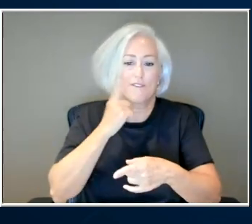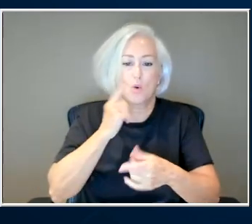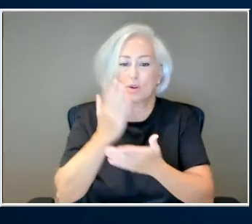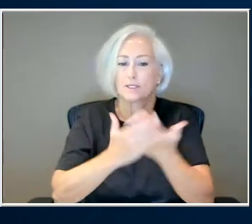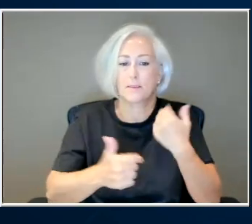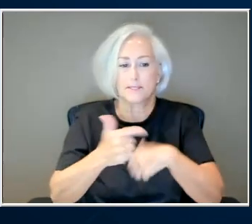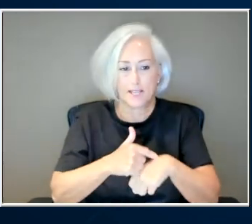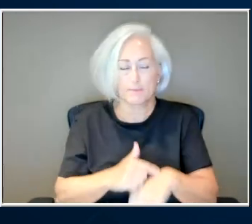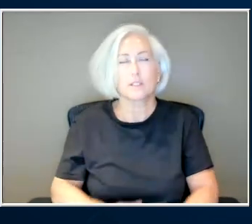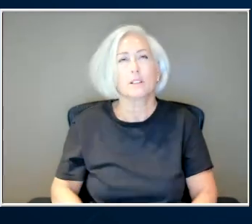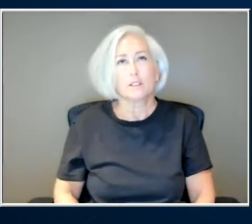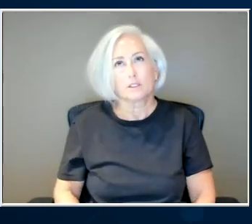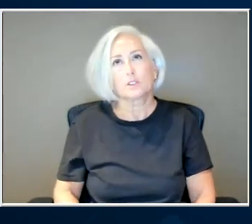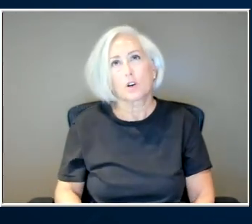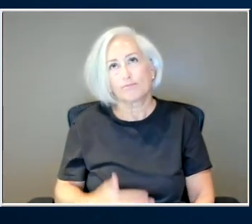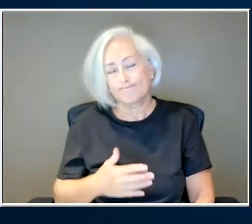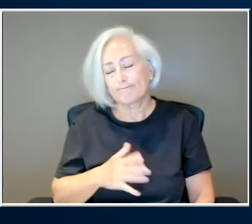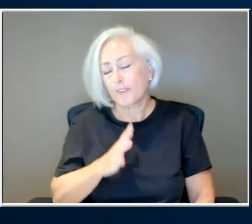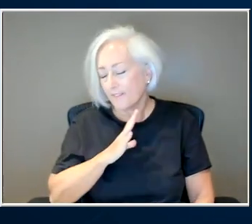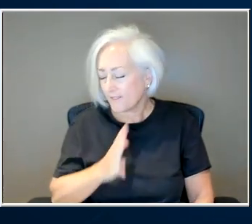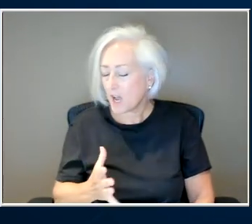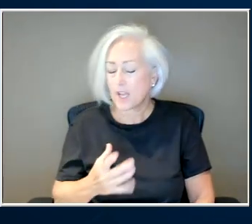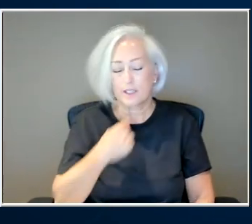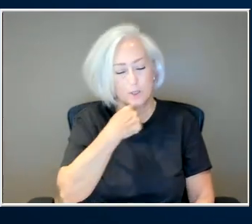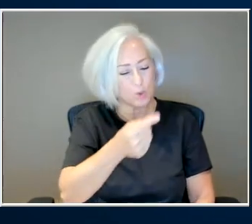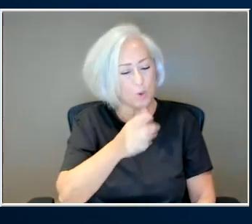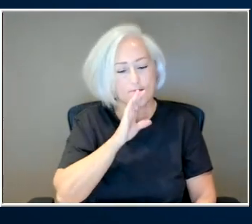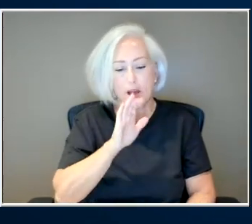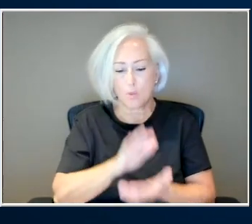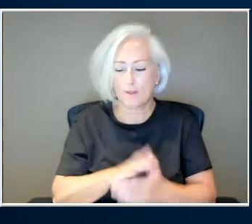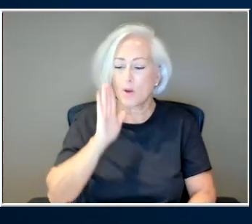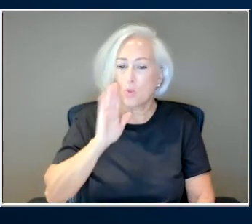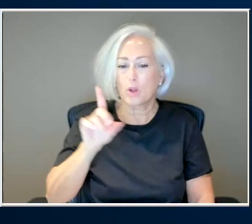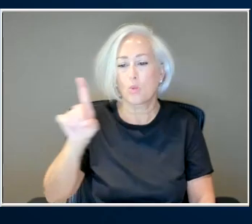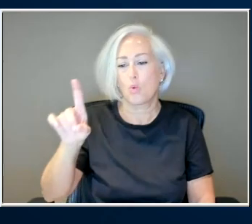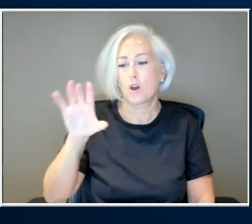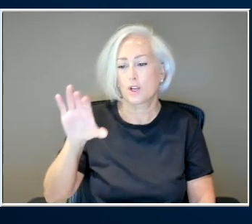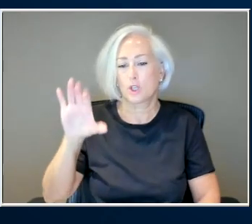and to my wife there, I'm going to go 100 days, and I'm going to go and